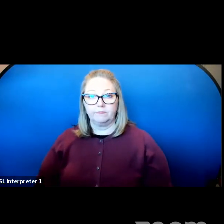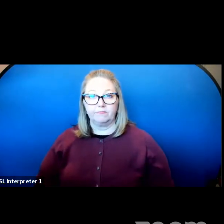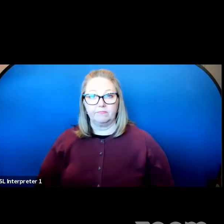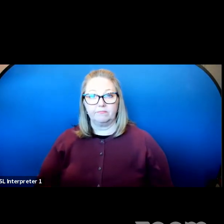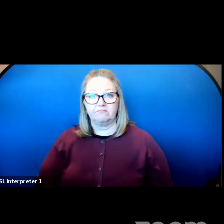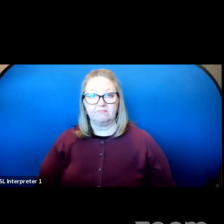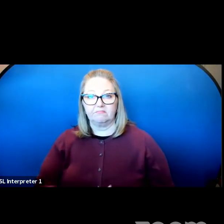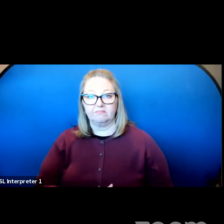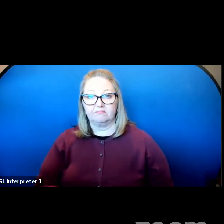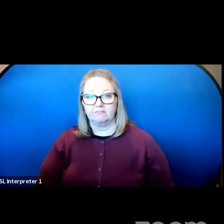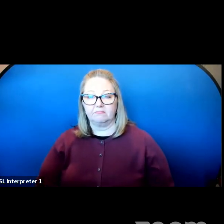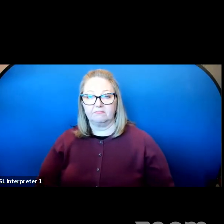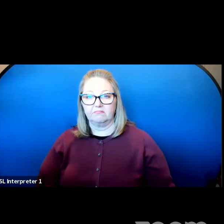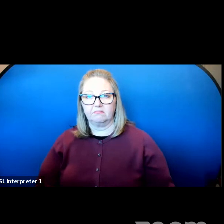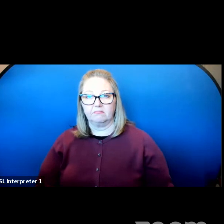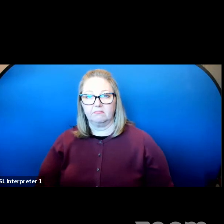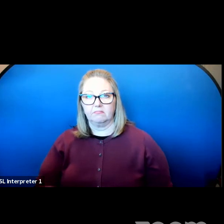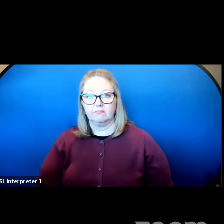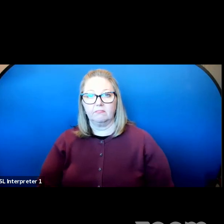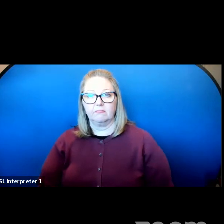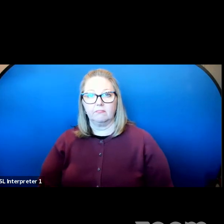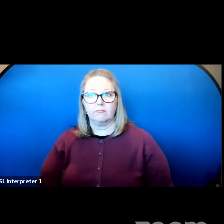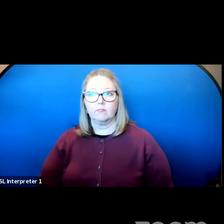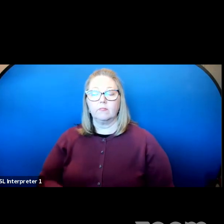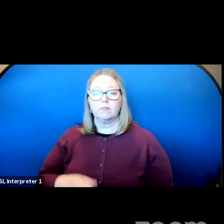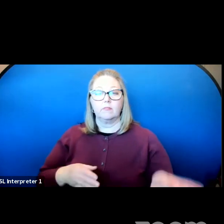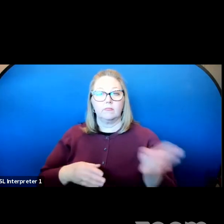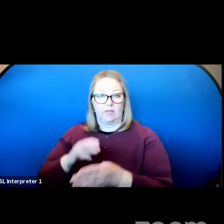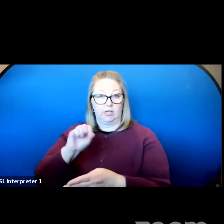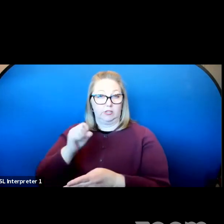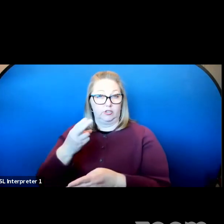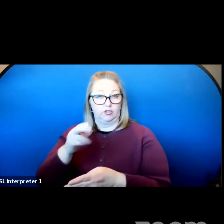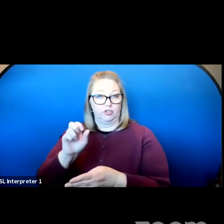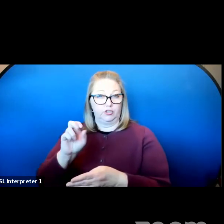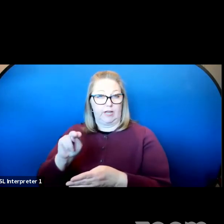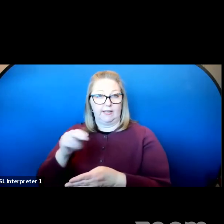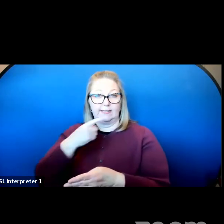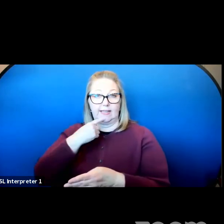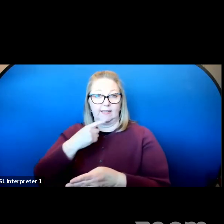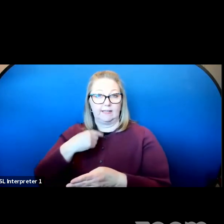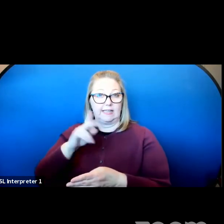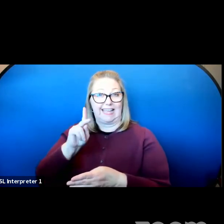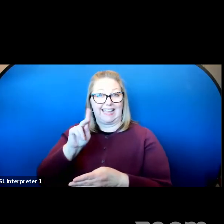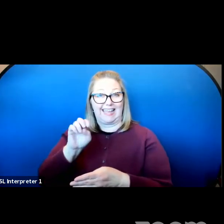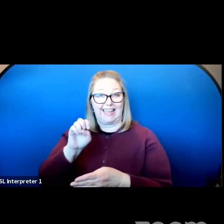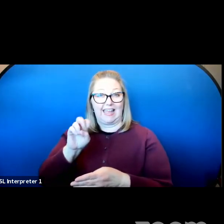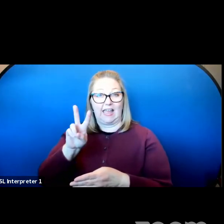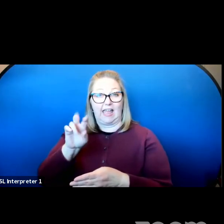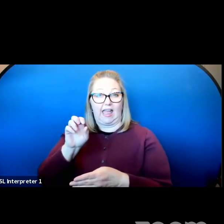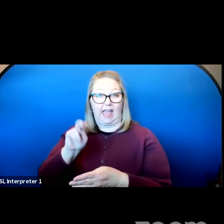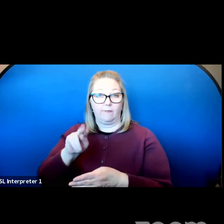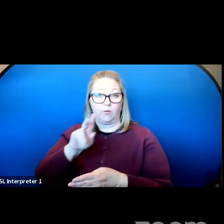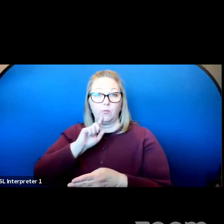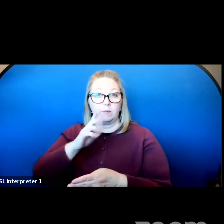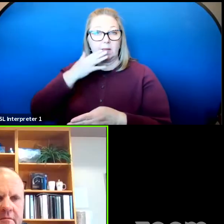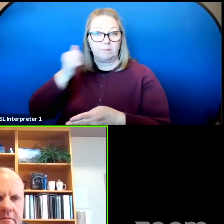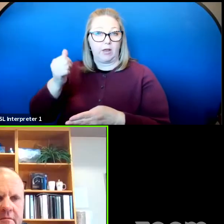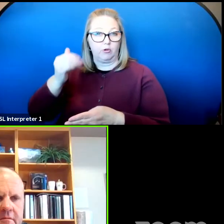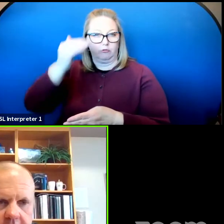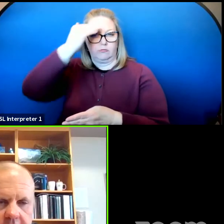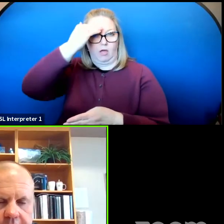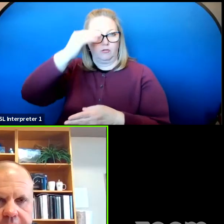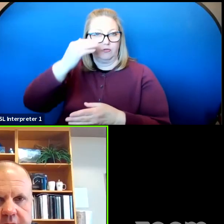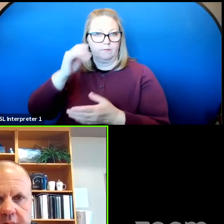So actually, Megan, it's probably Kevin Schiller that would be better expert on that, because they're actually distributing the funds.